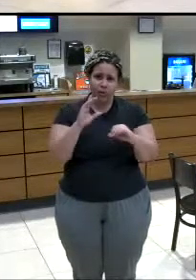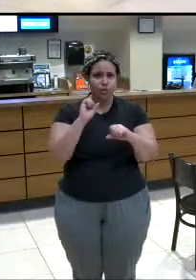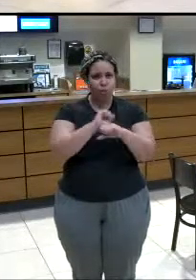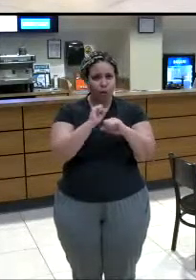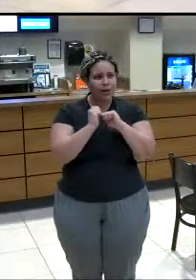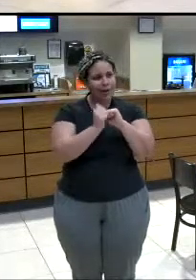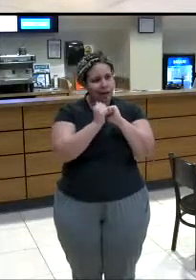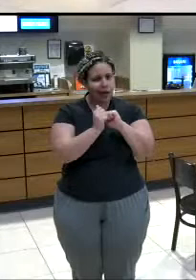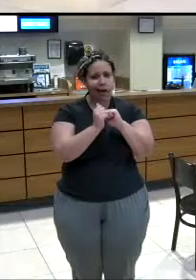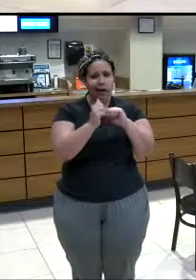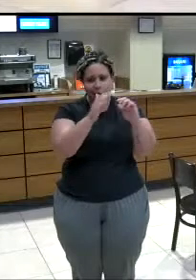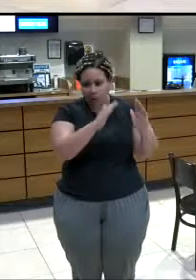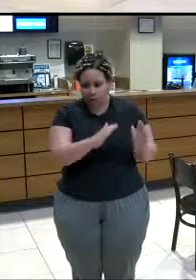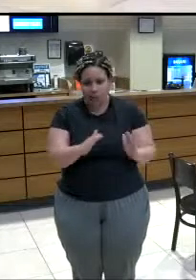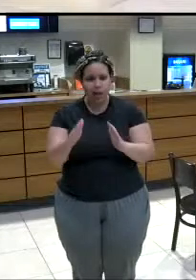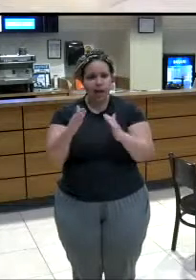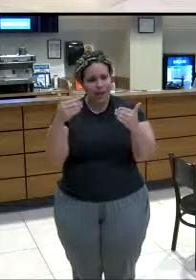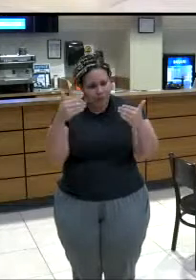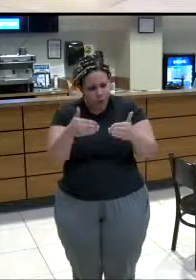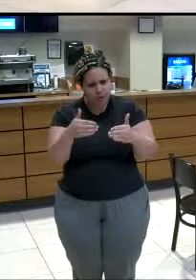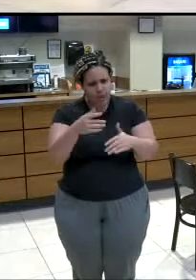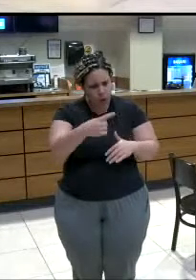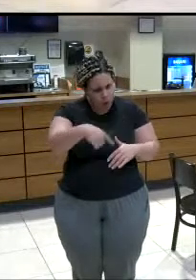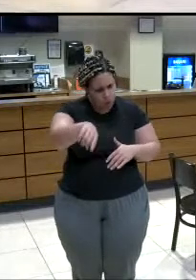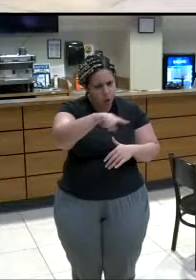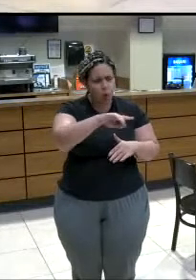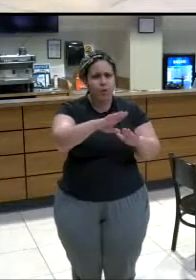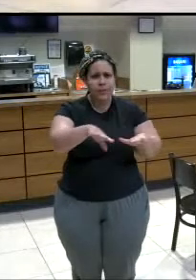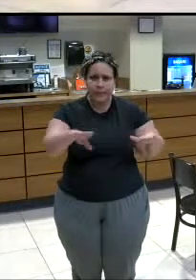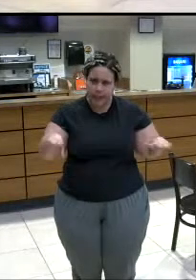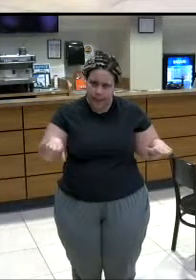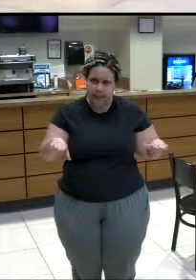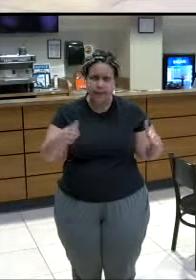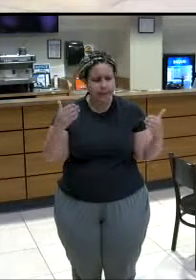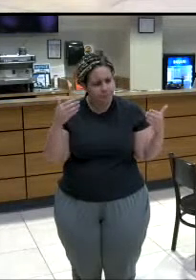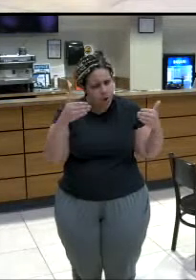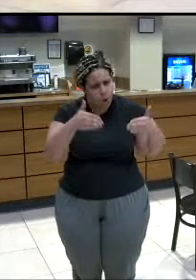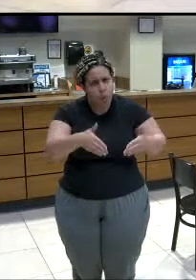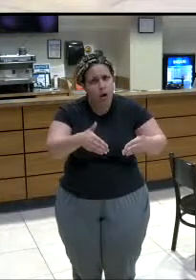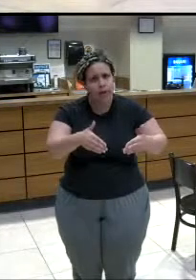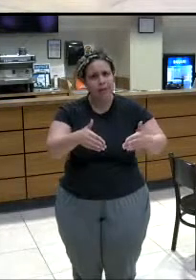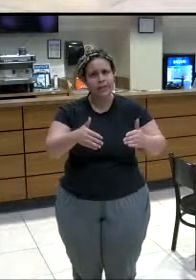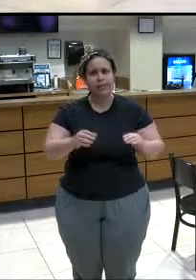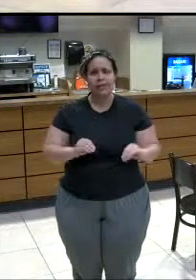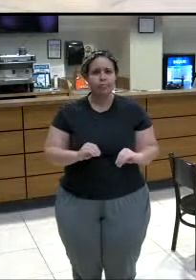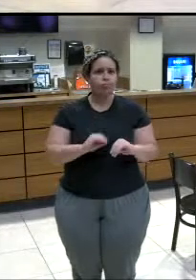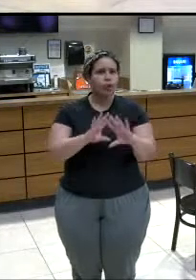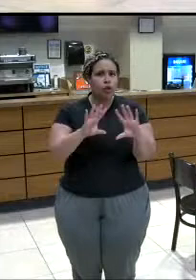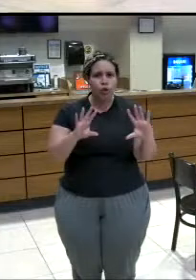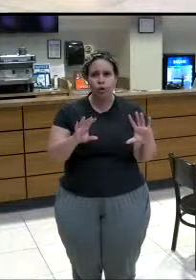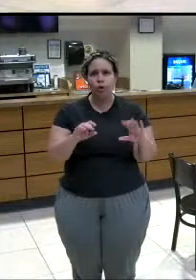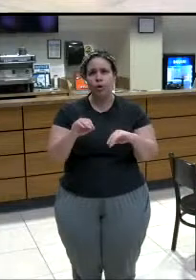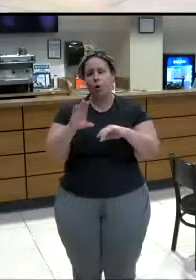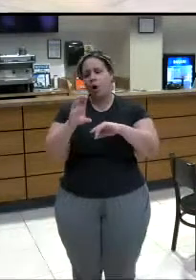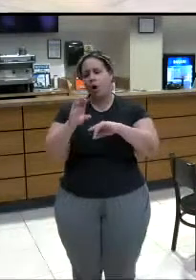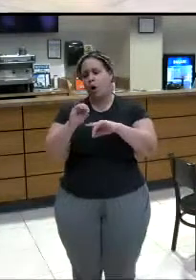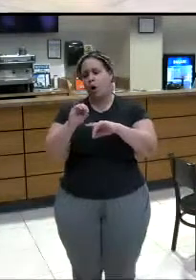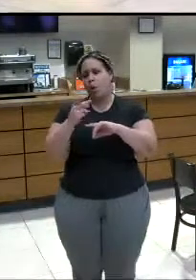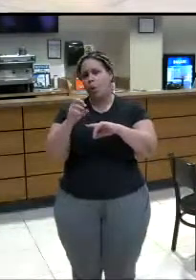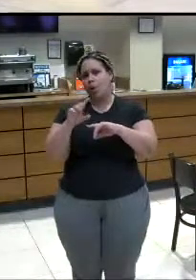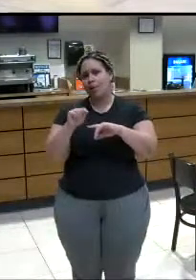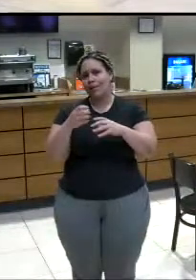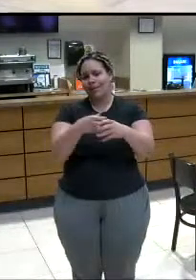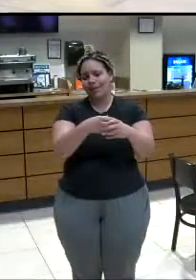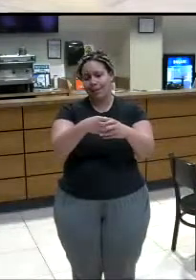and they planned around those kids and they had really focused peer cohort activities, but those teachers